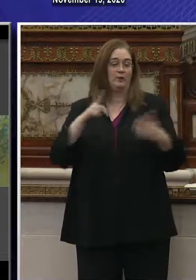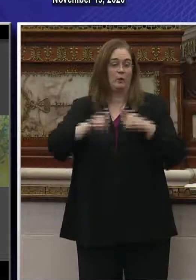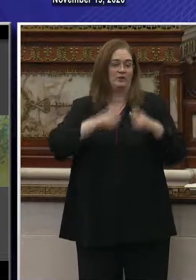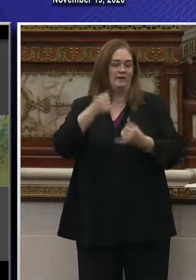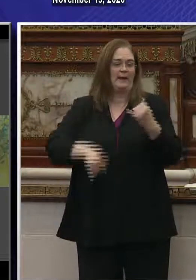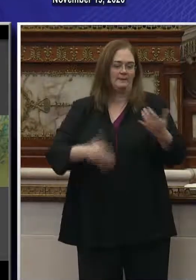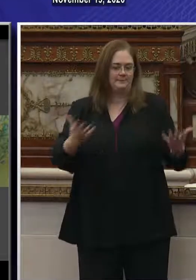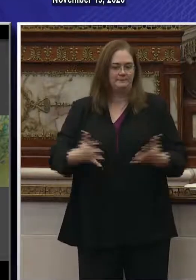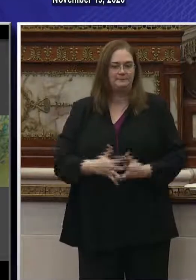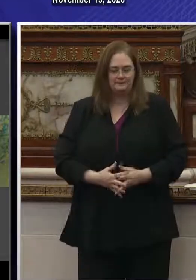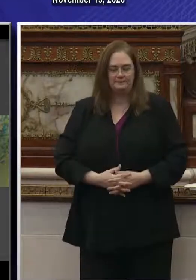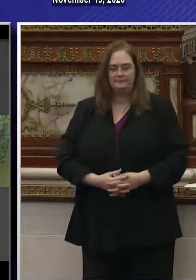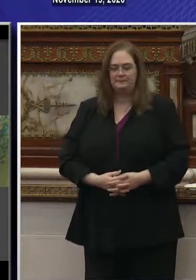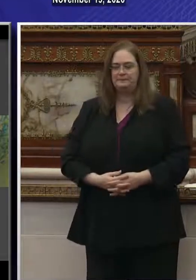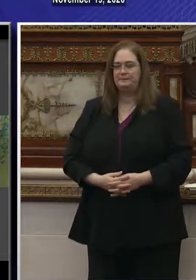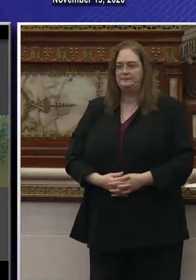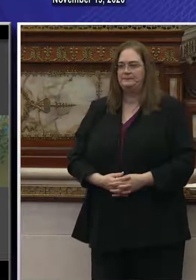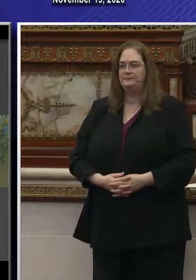end.